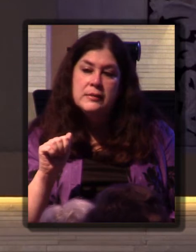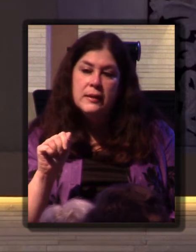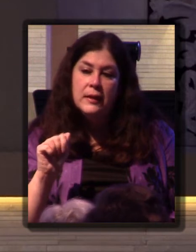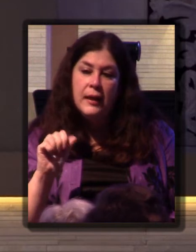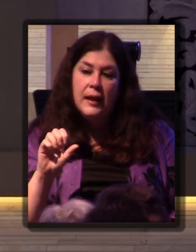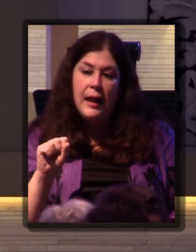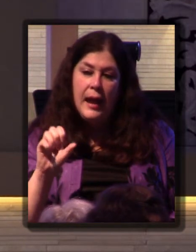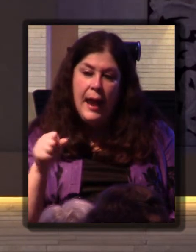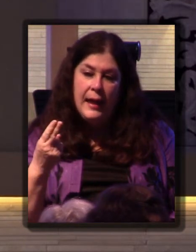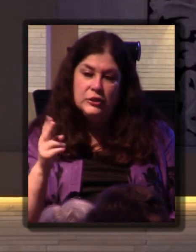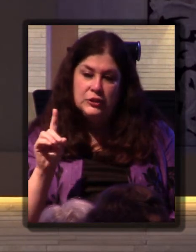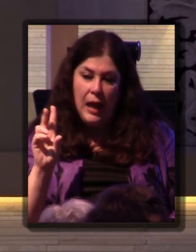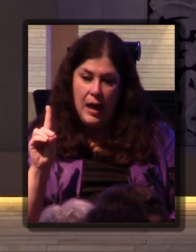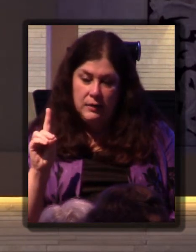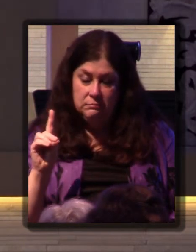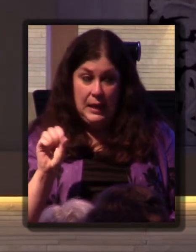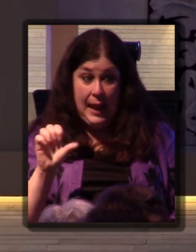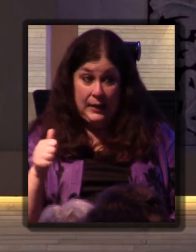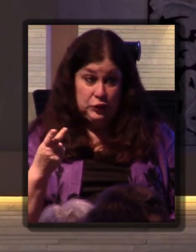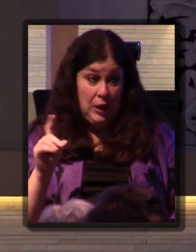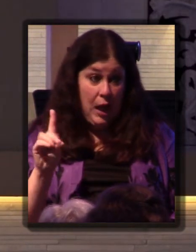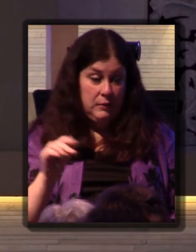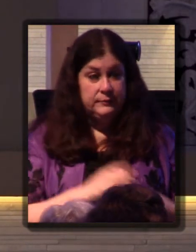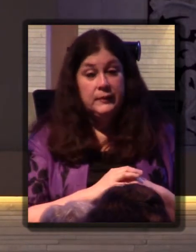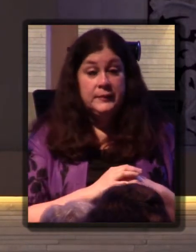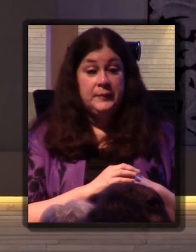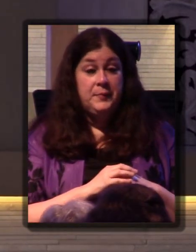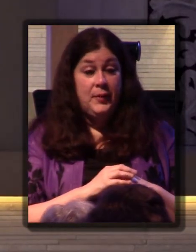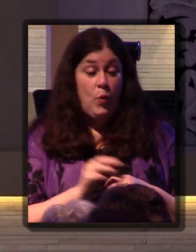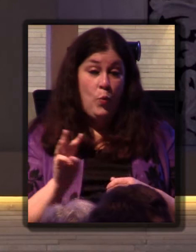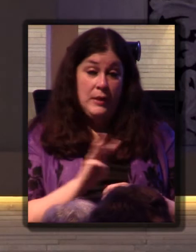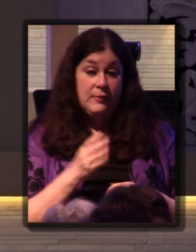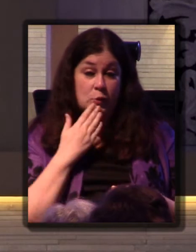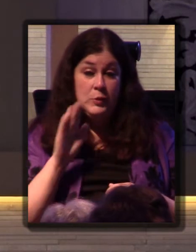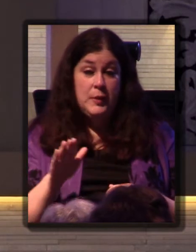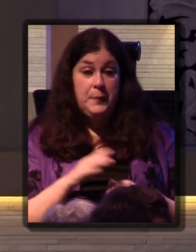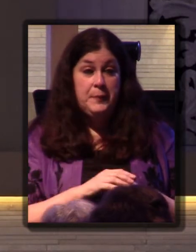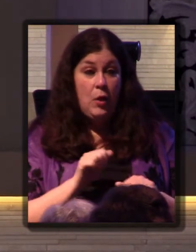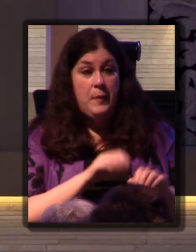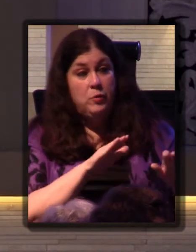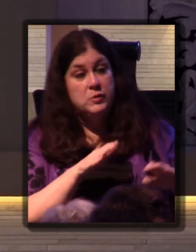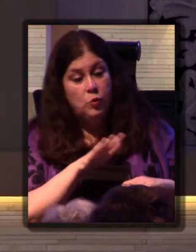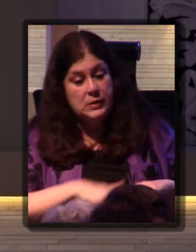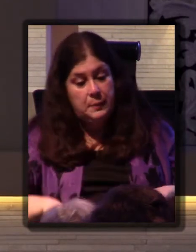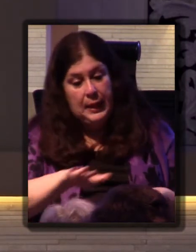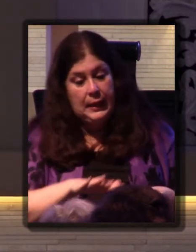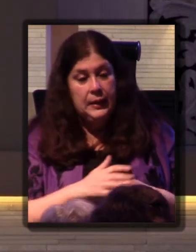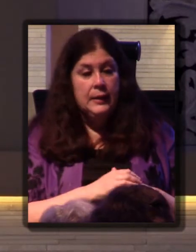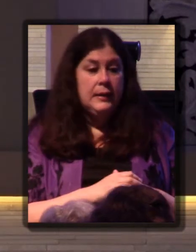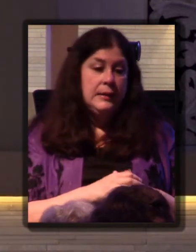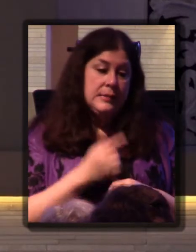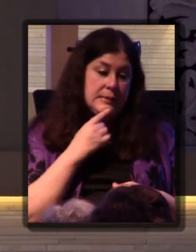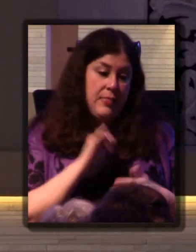coastal plain, a city on the coast there, just west of Jerusalem, down the mountains, across the plain,